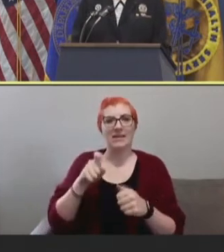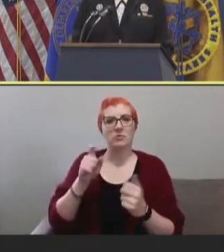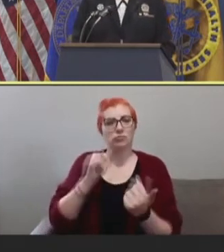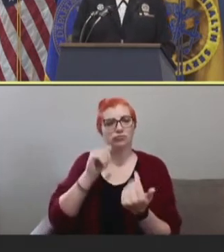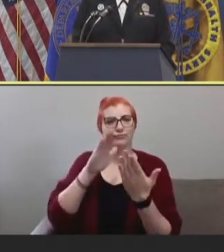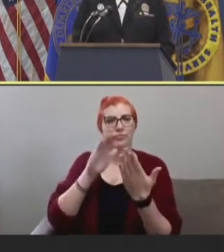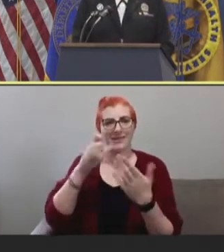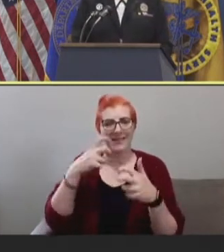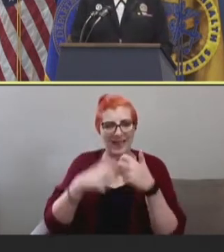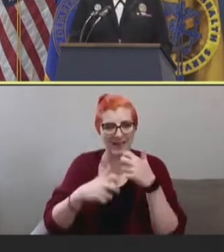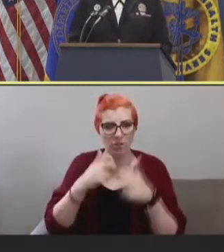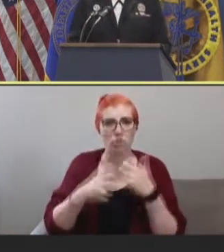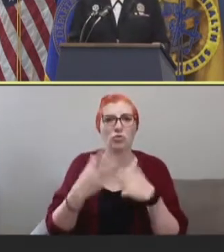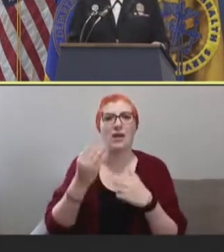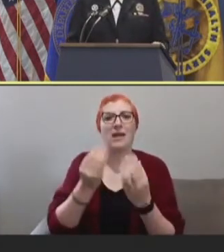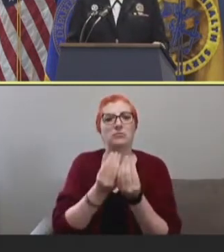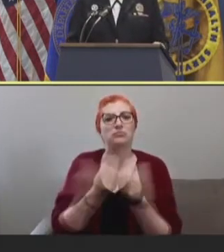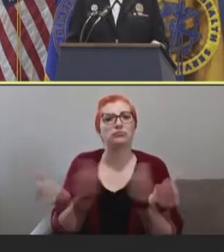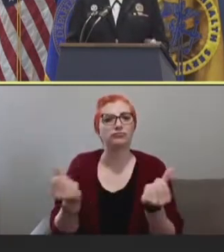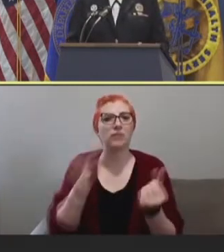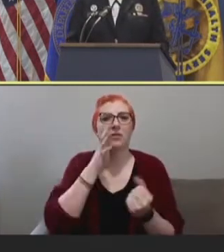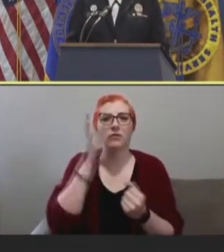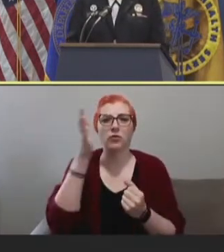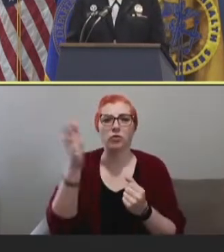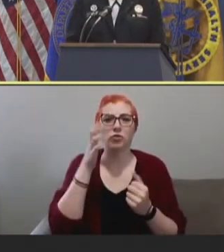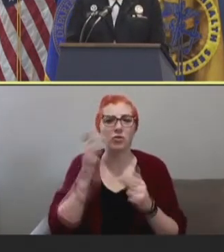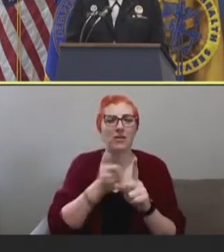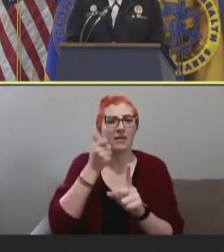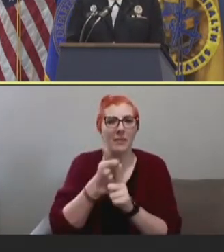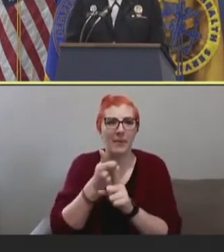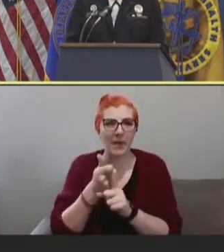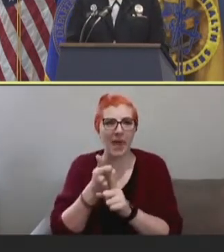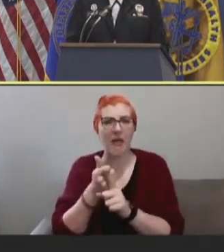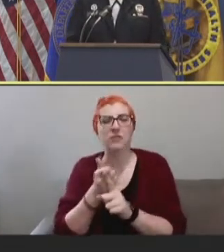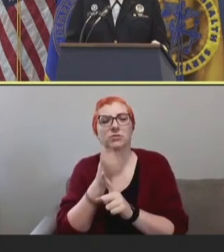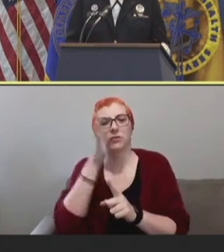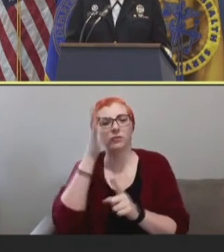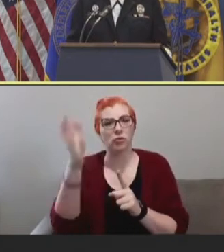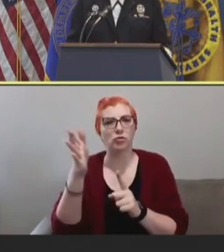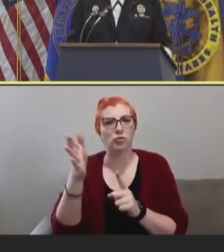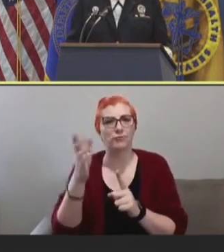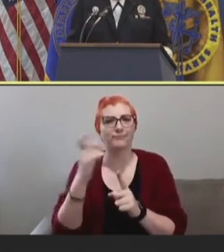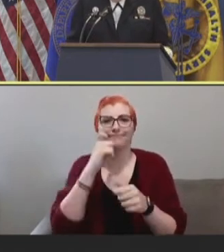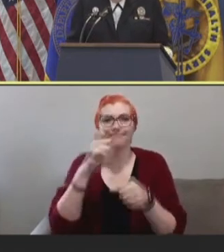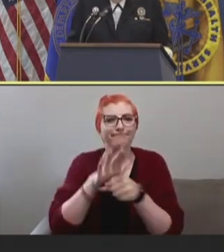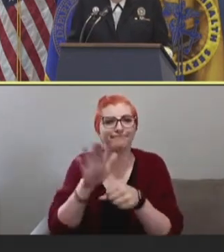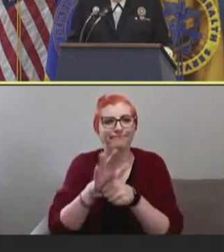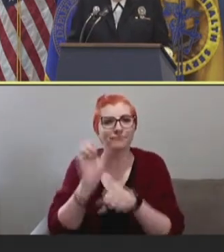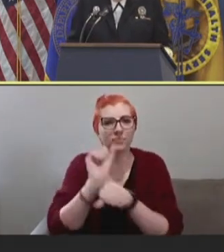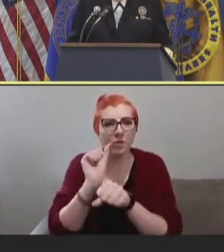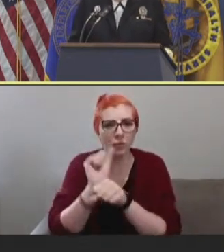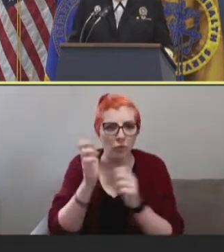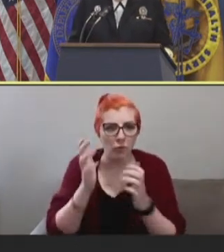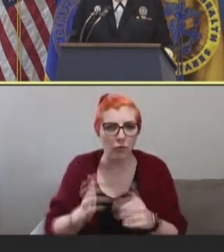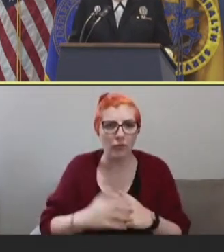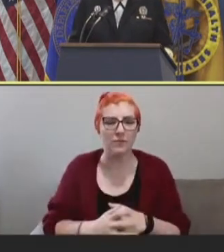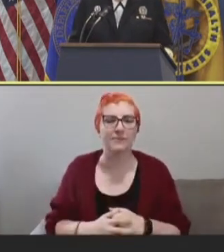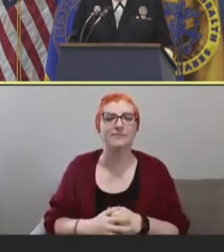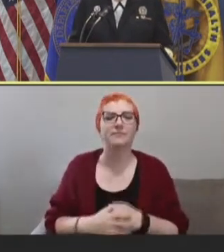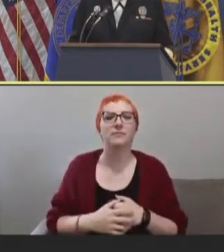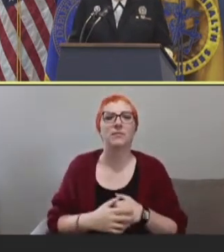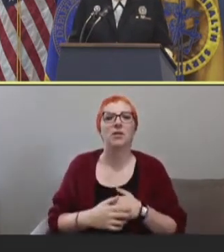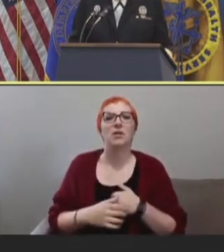as to mitigate future impacts and future shortages. So Vice Admiral Murthy and I and others in the